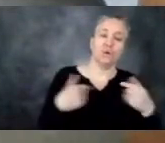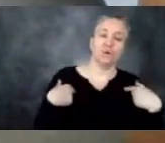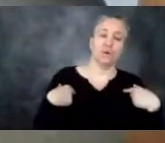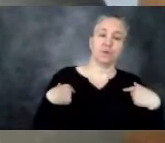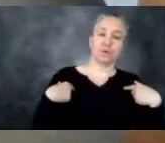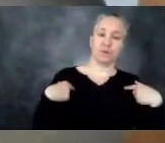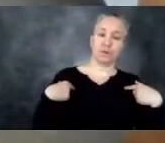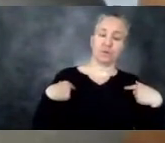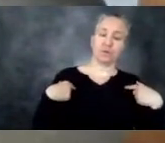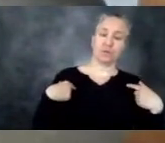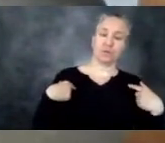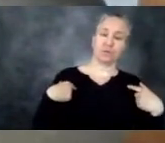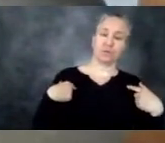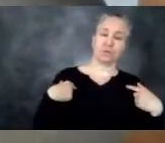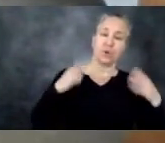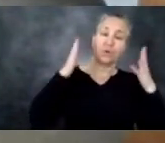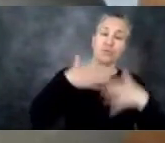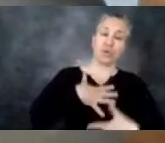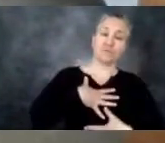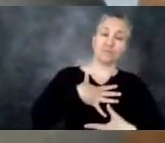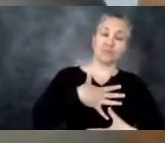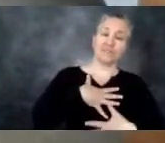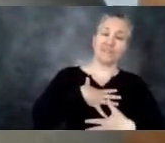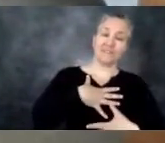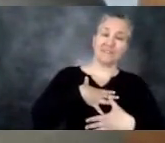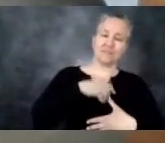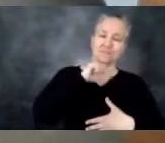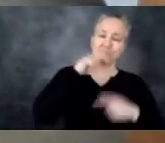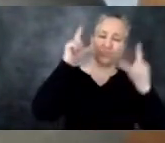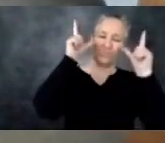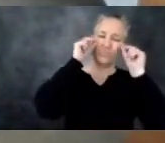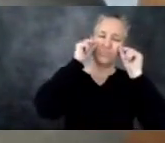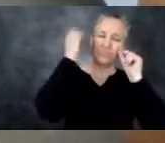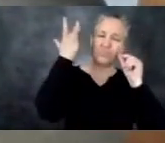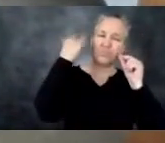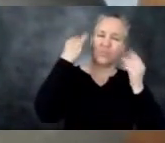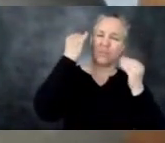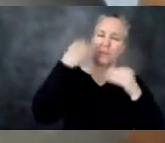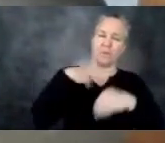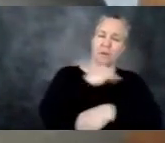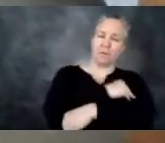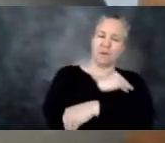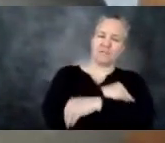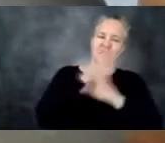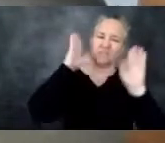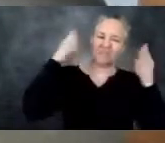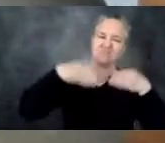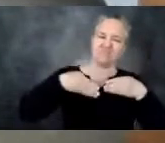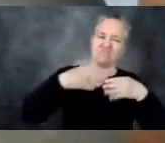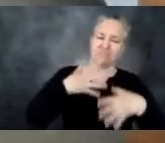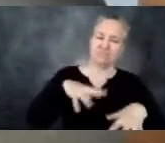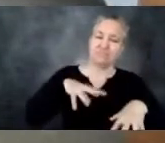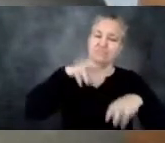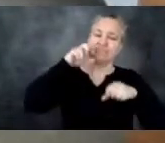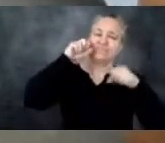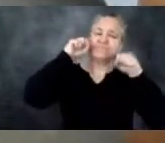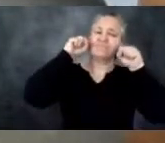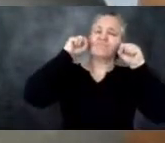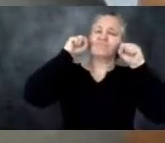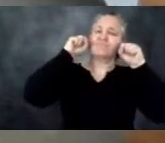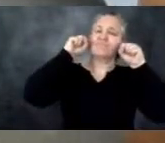up, and we're going to focus on our breath. I love to close my eyes here to really think about my muscles. Take a big breath, inhale,